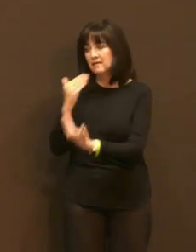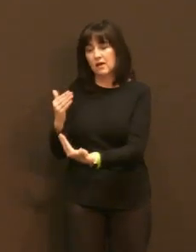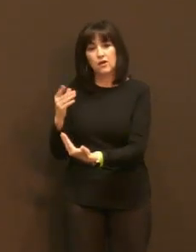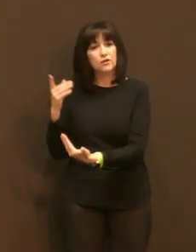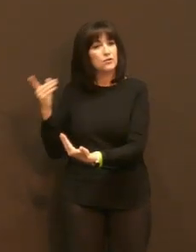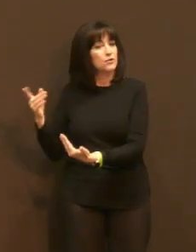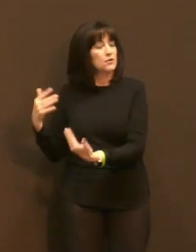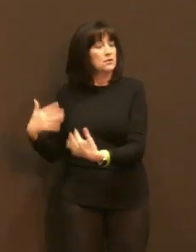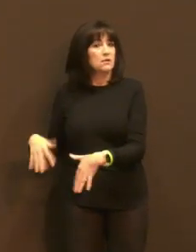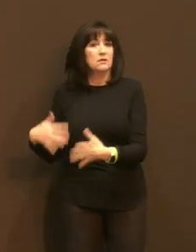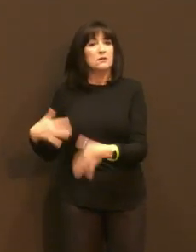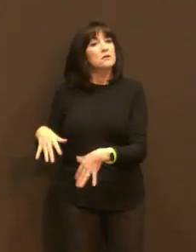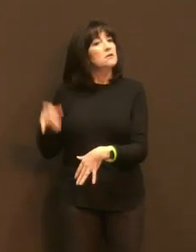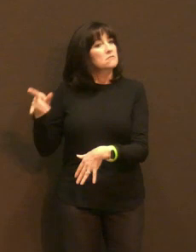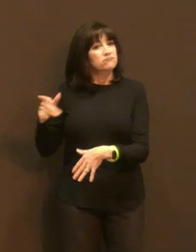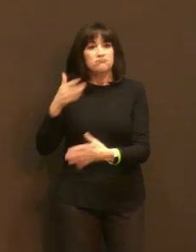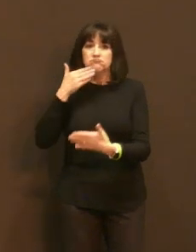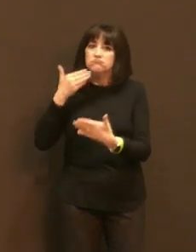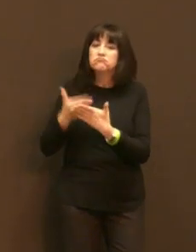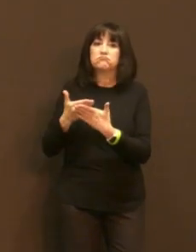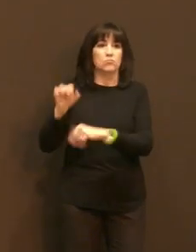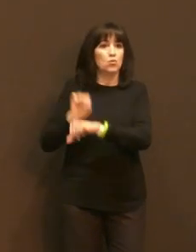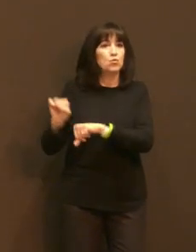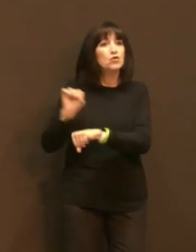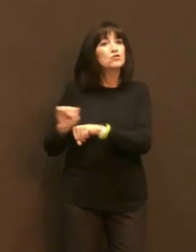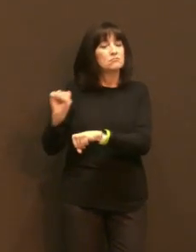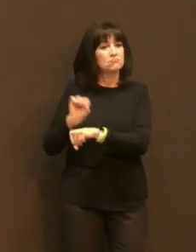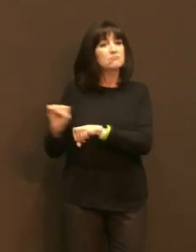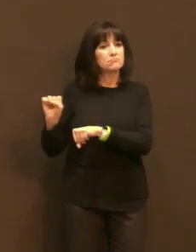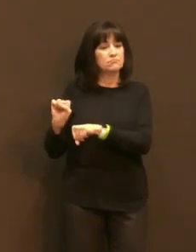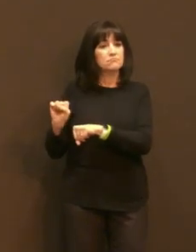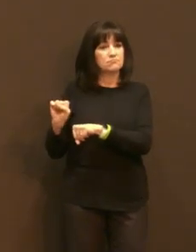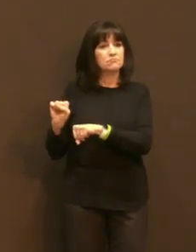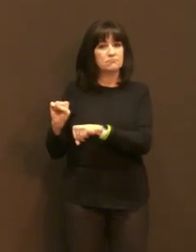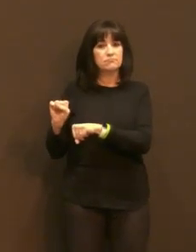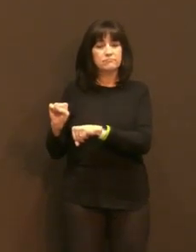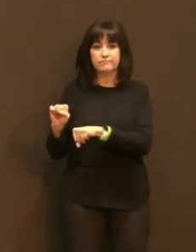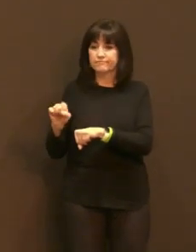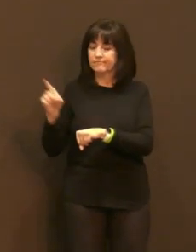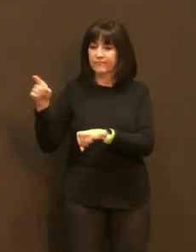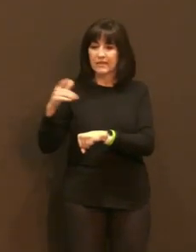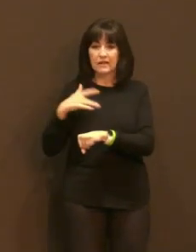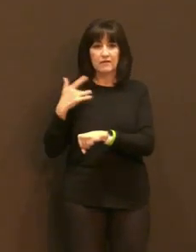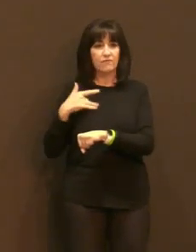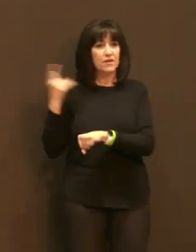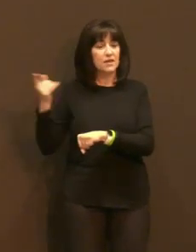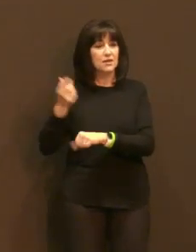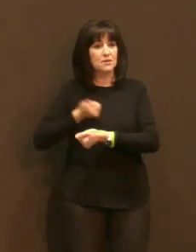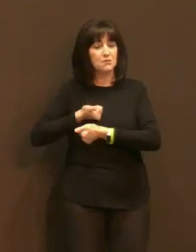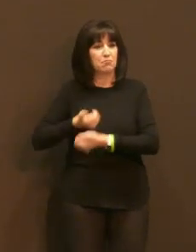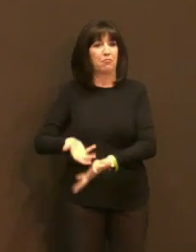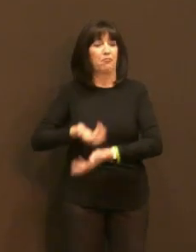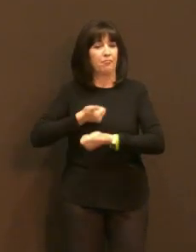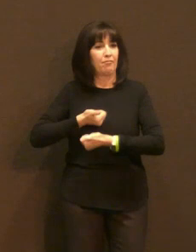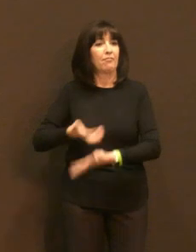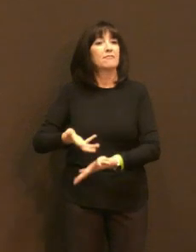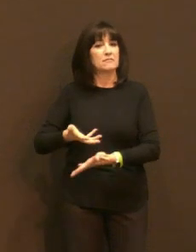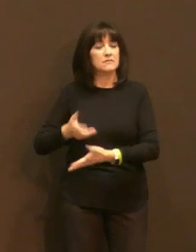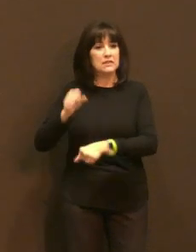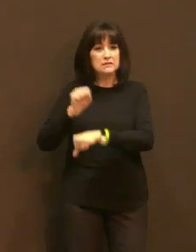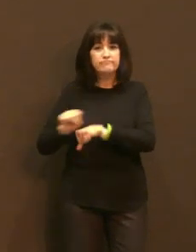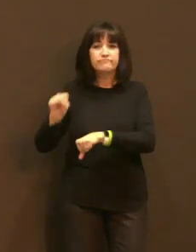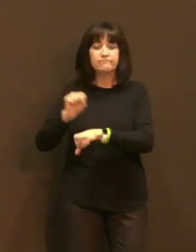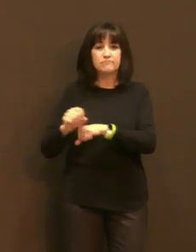for the great work that she's doing. She is running at both ends and being